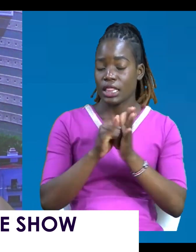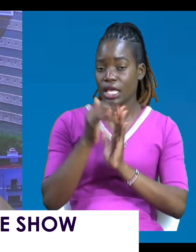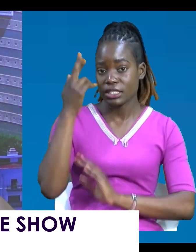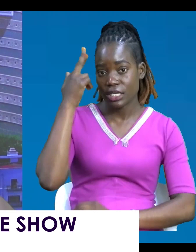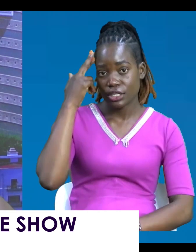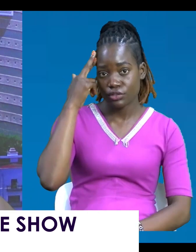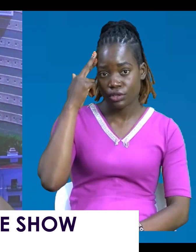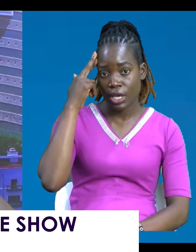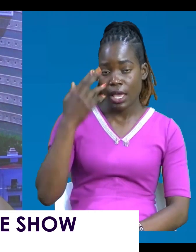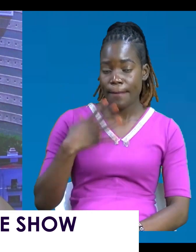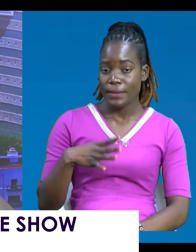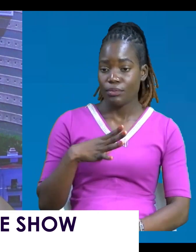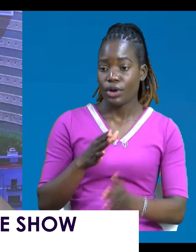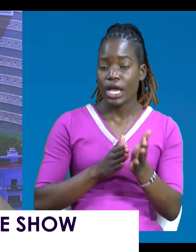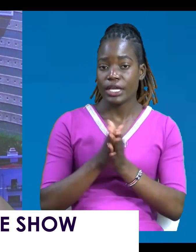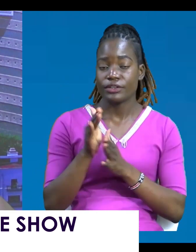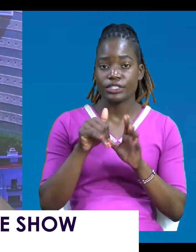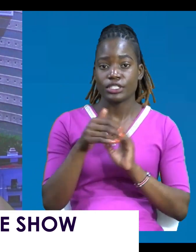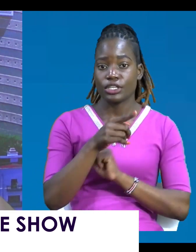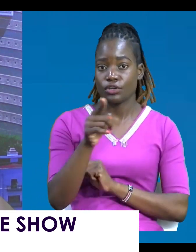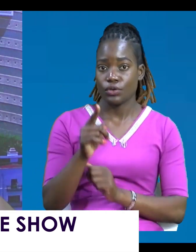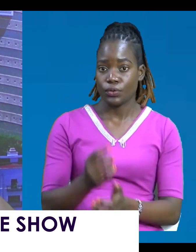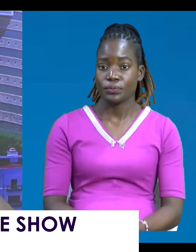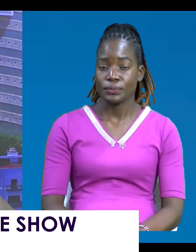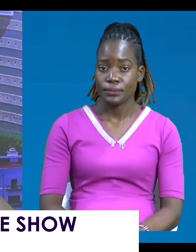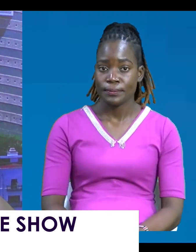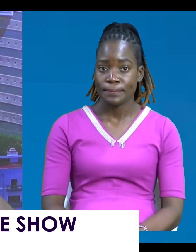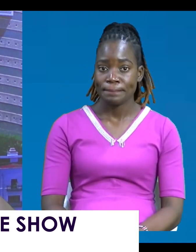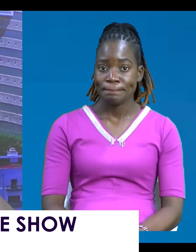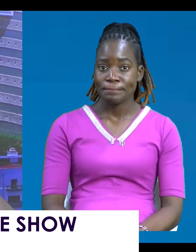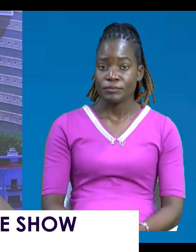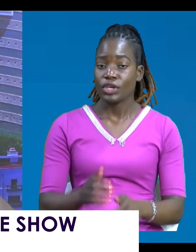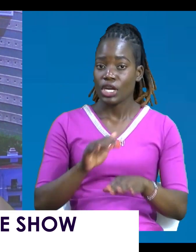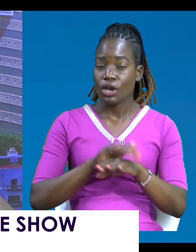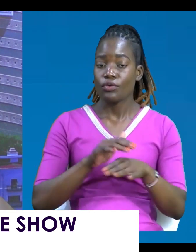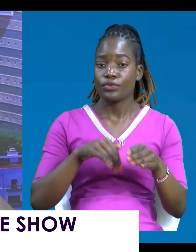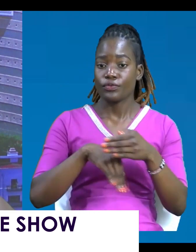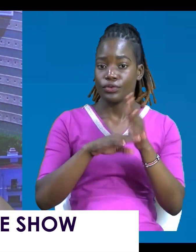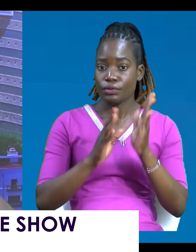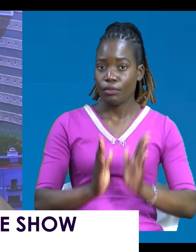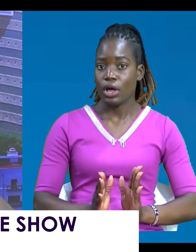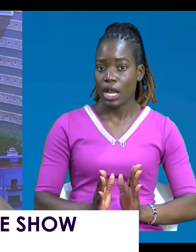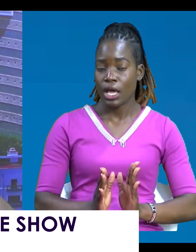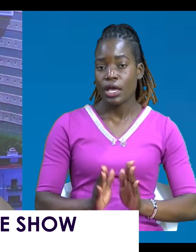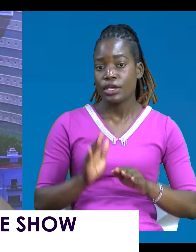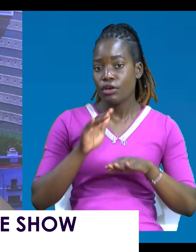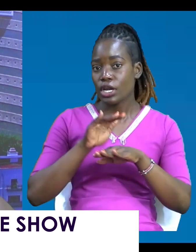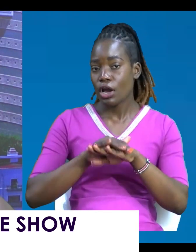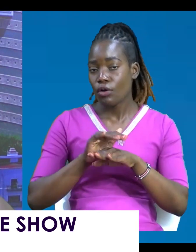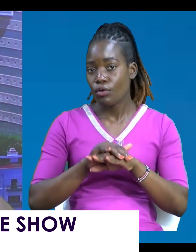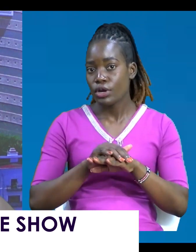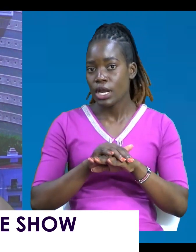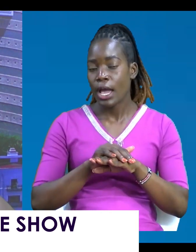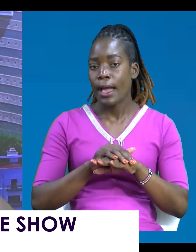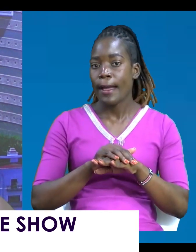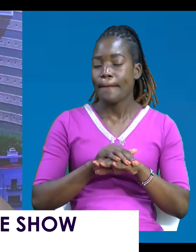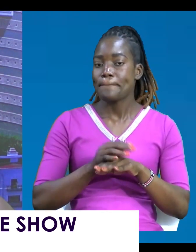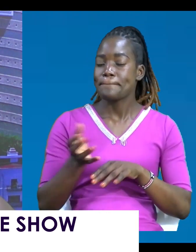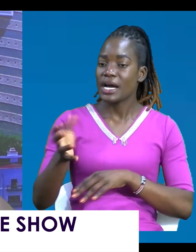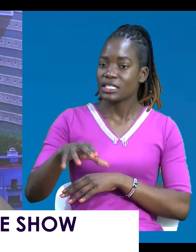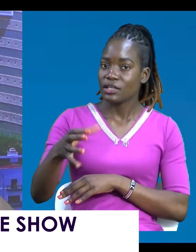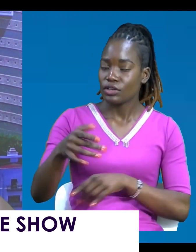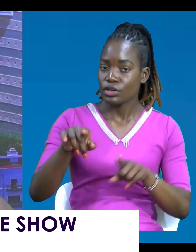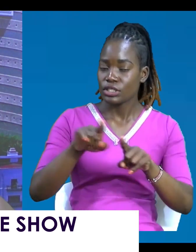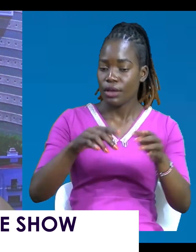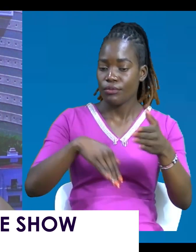why people are interested in you. You're a good footballer. You're a good basketballer. You're a good